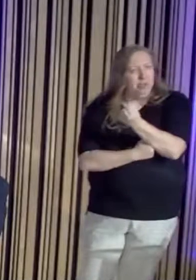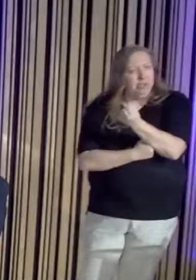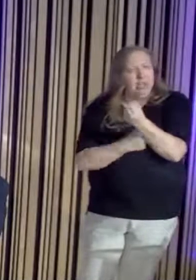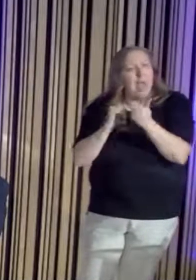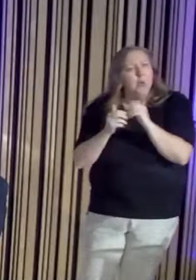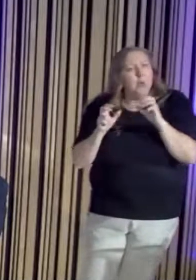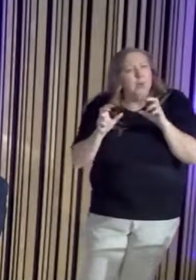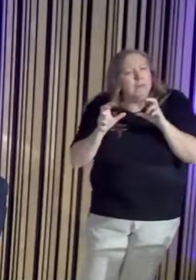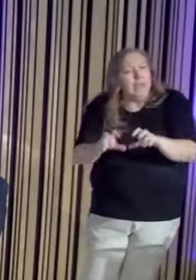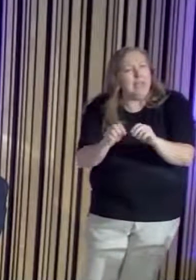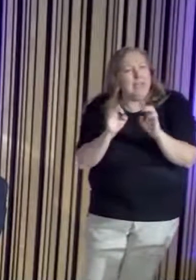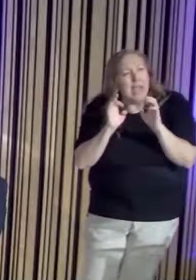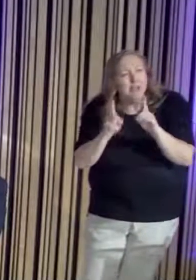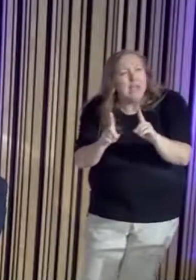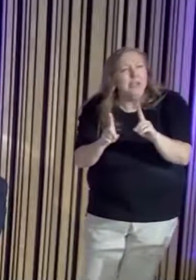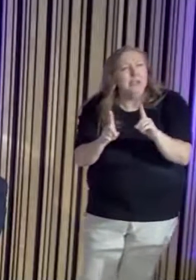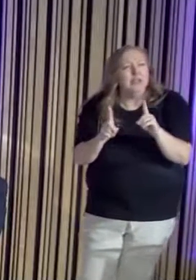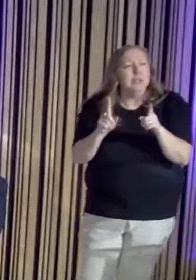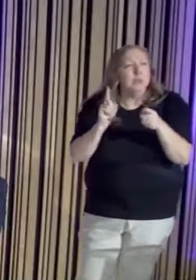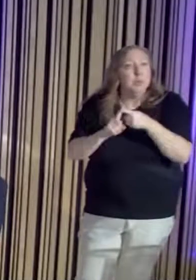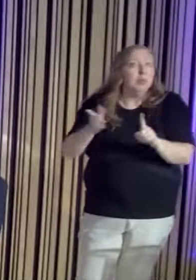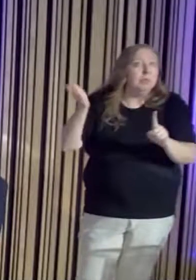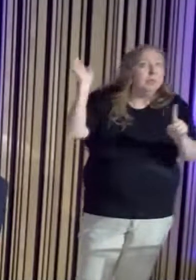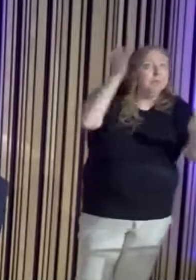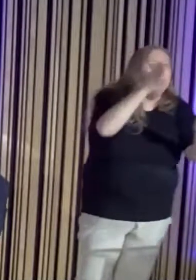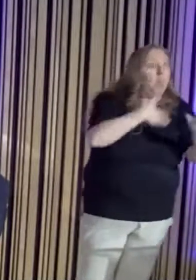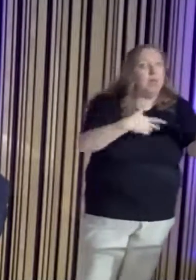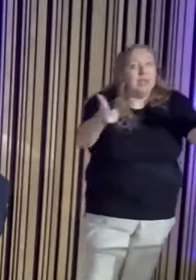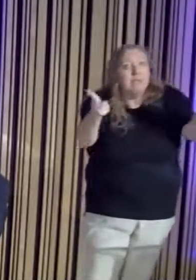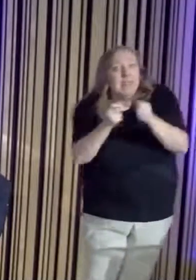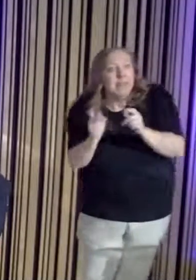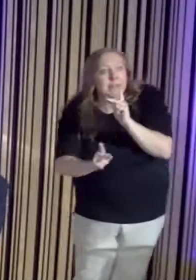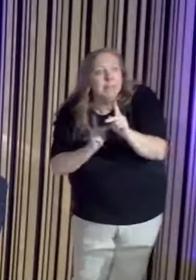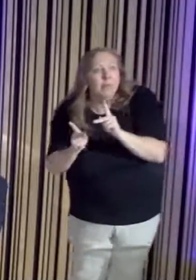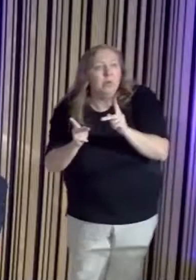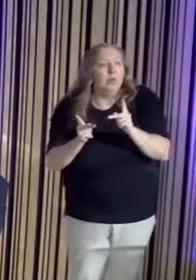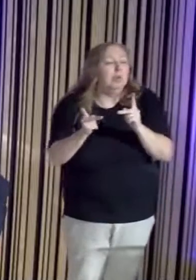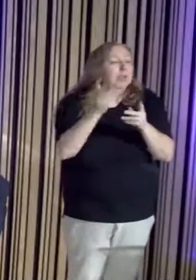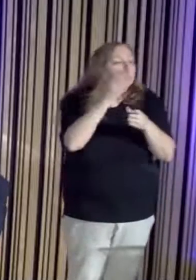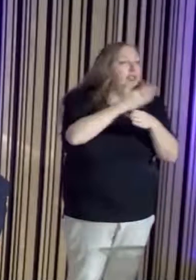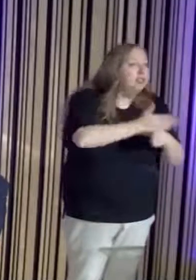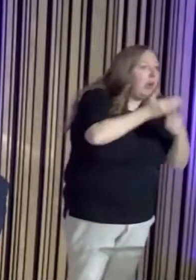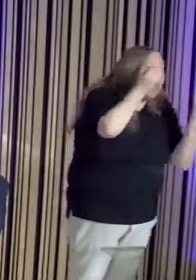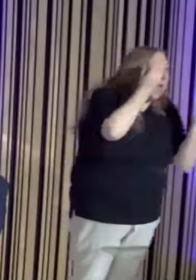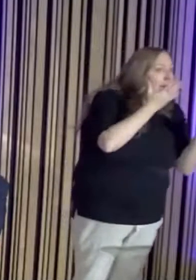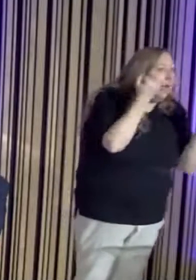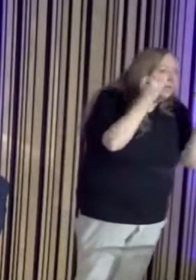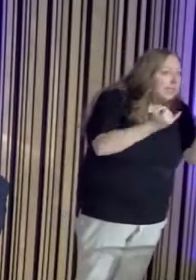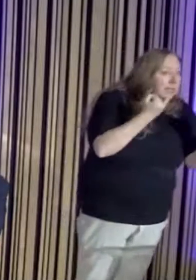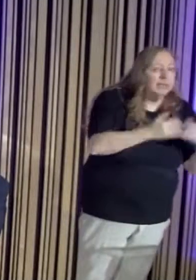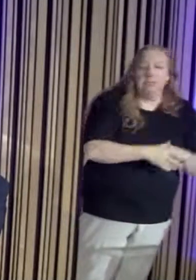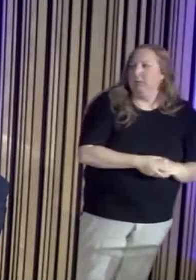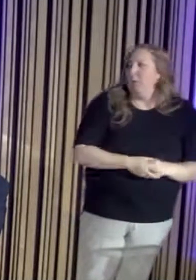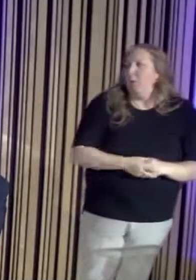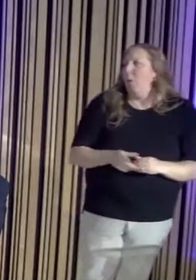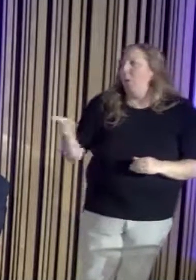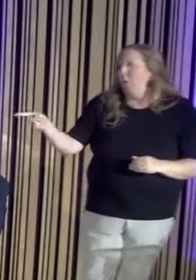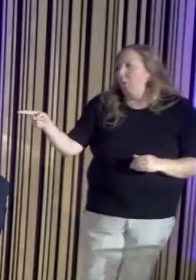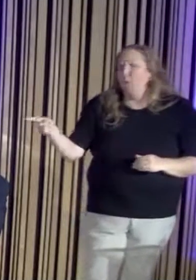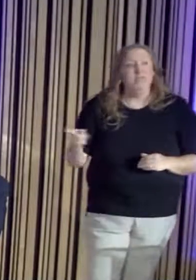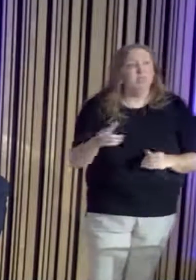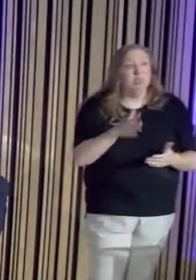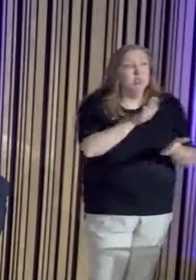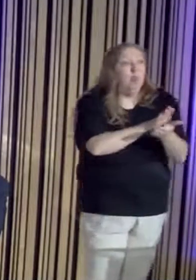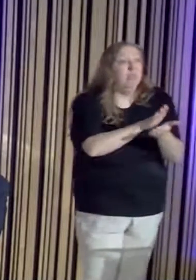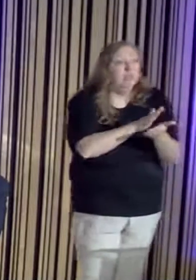of this, sort of convening and conveying ideas that you learn? Well, we invest a lot into the kids, school